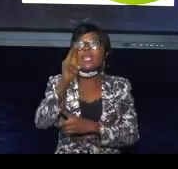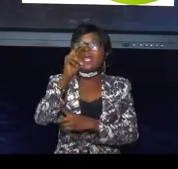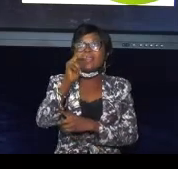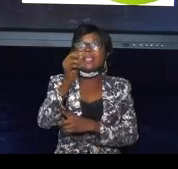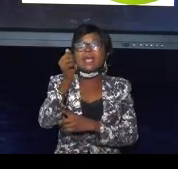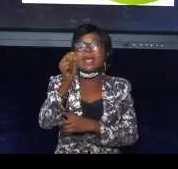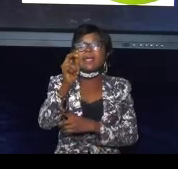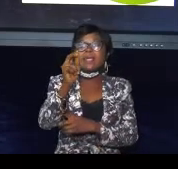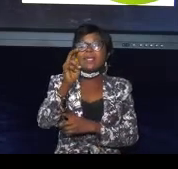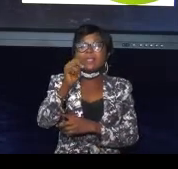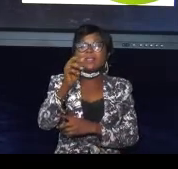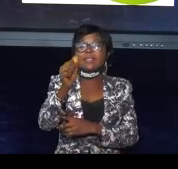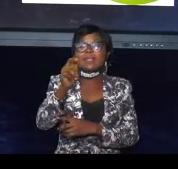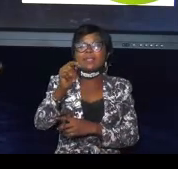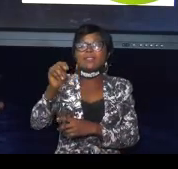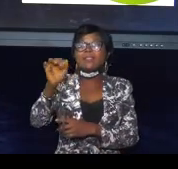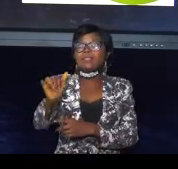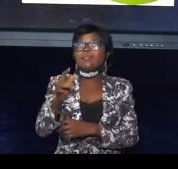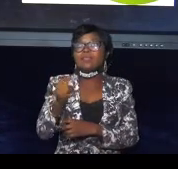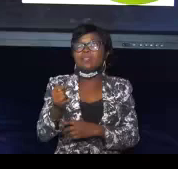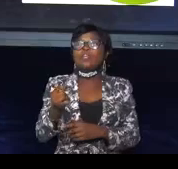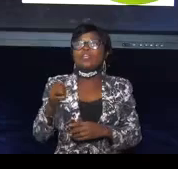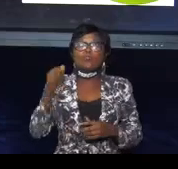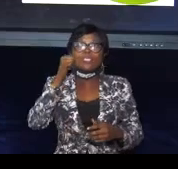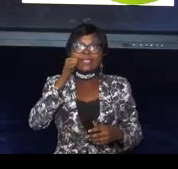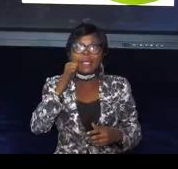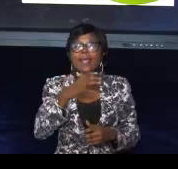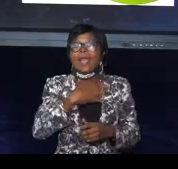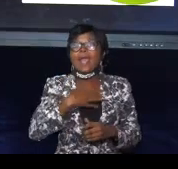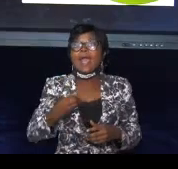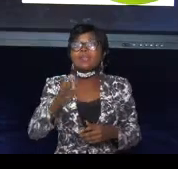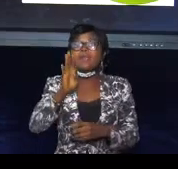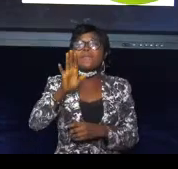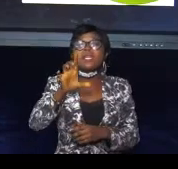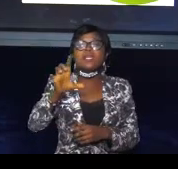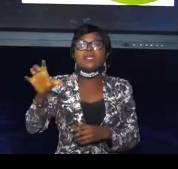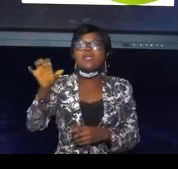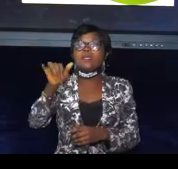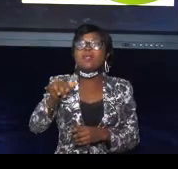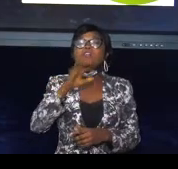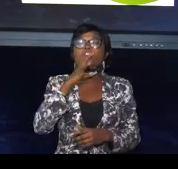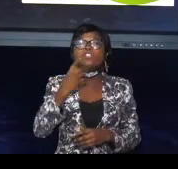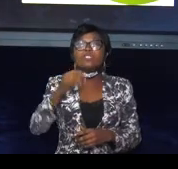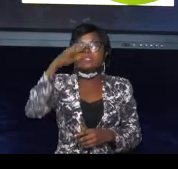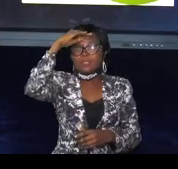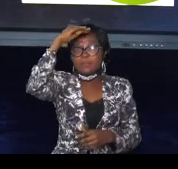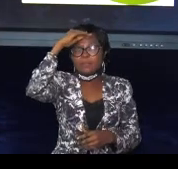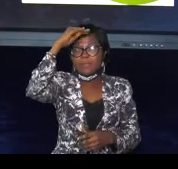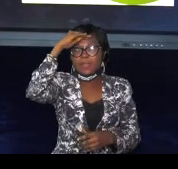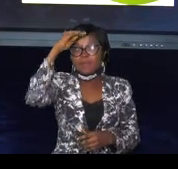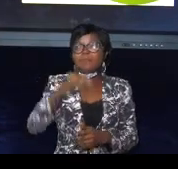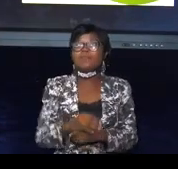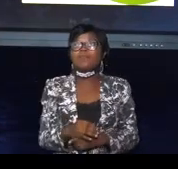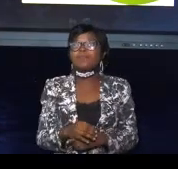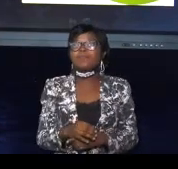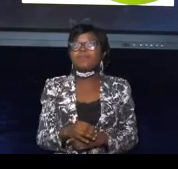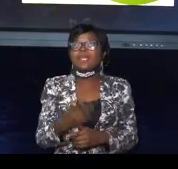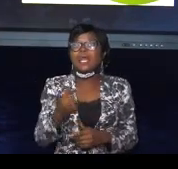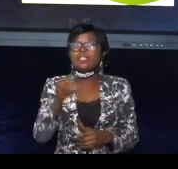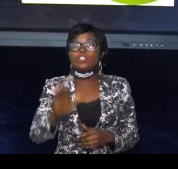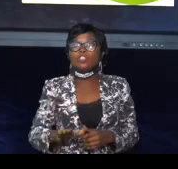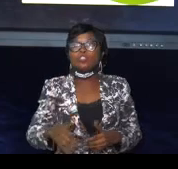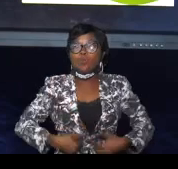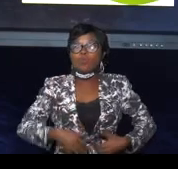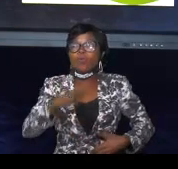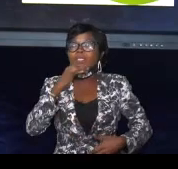and the young ones, that is the young goat, is called a kid. It's called what? A kid,